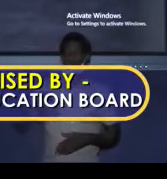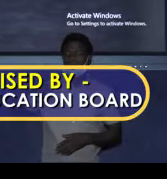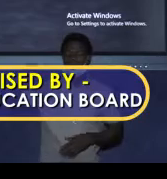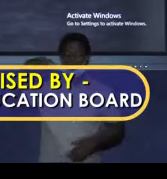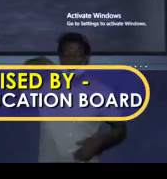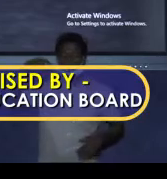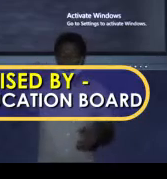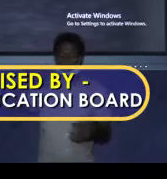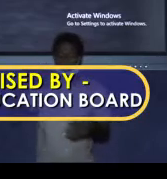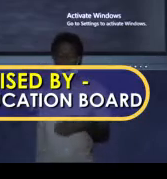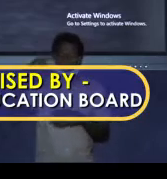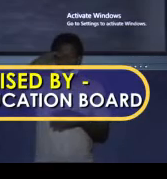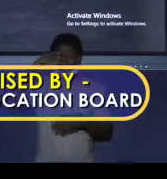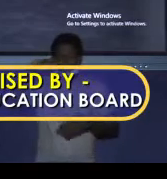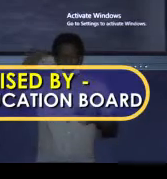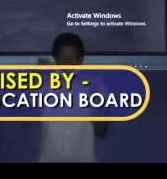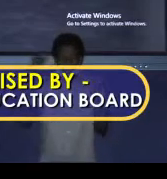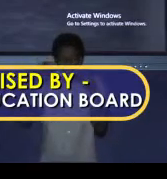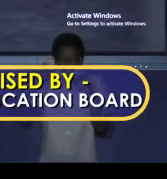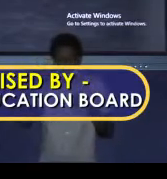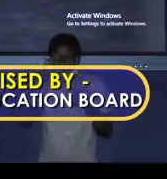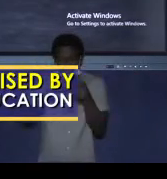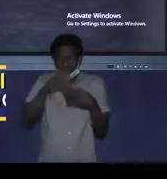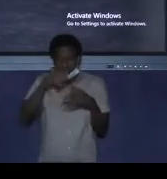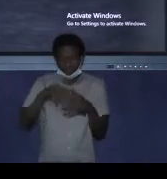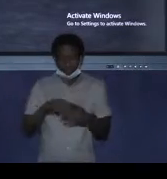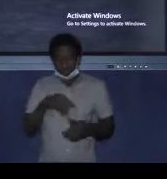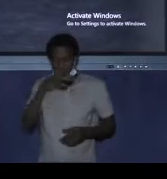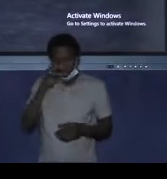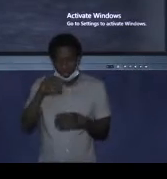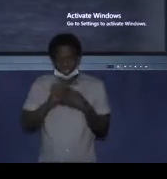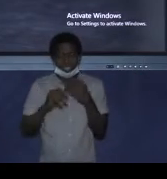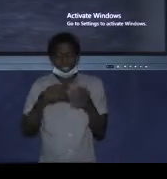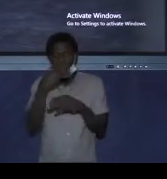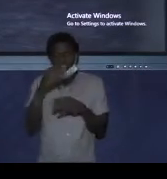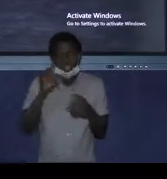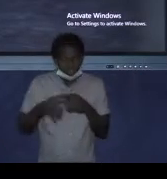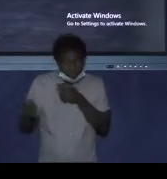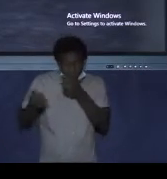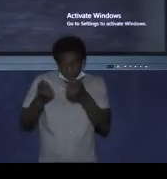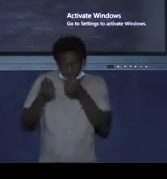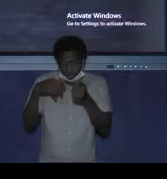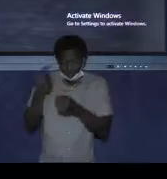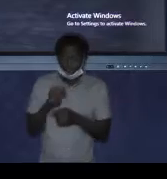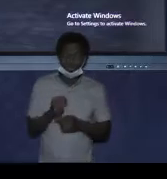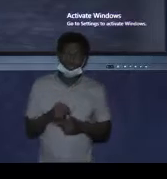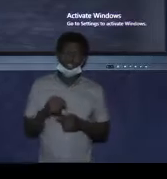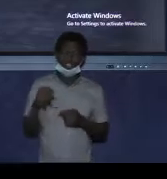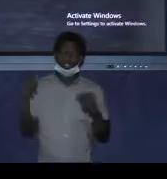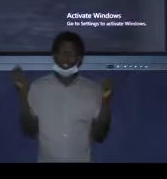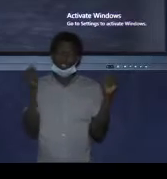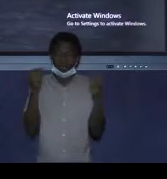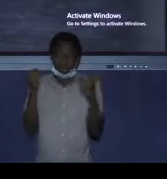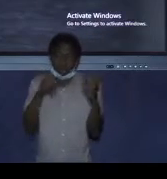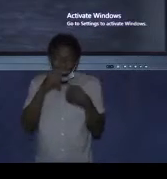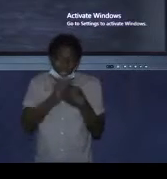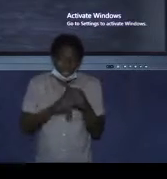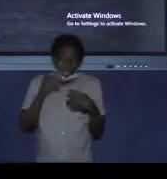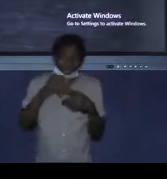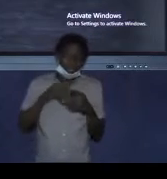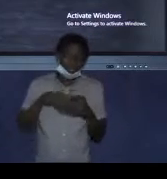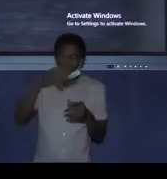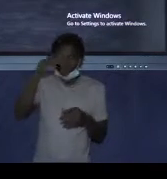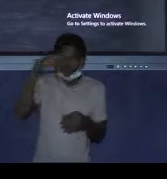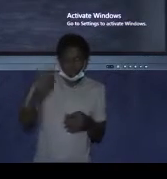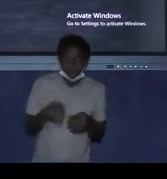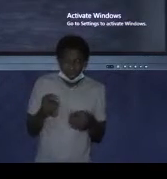minimum and maximum temperature. Next one, it is used to control the temperature of reaction in the